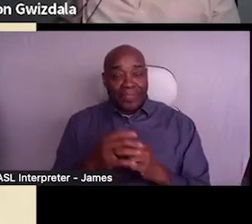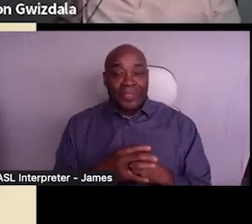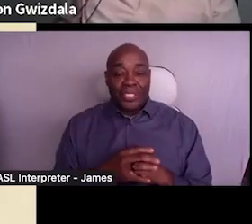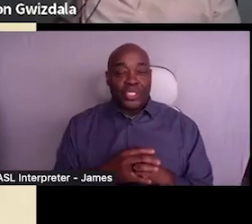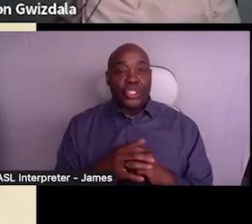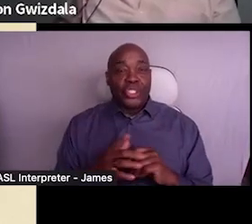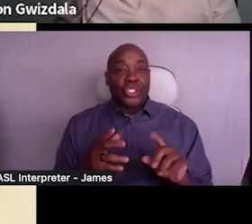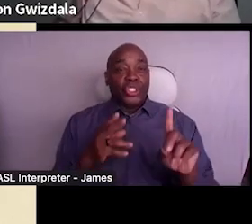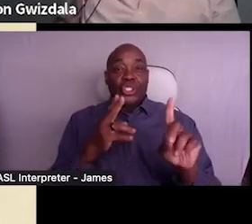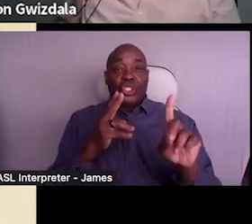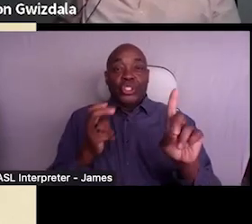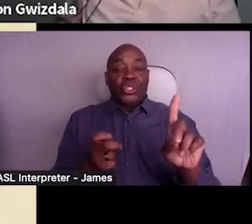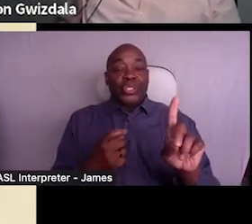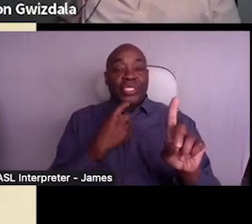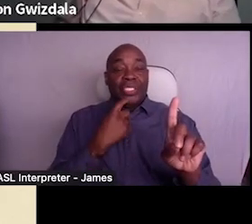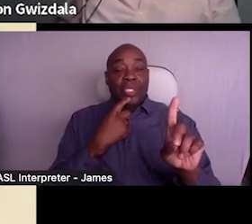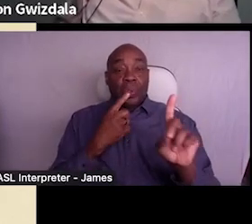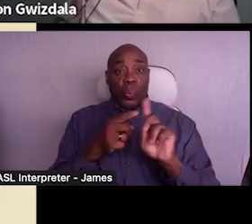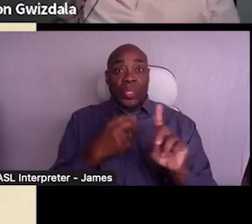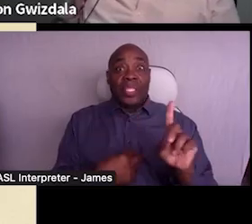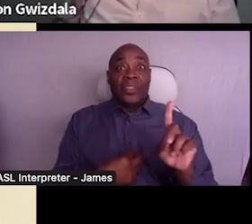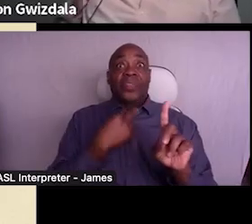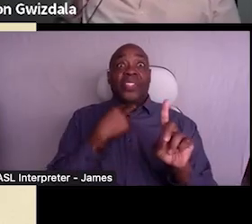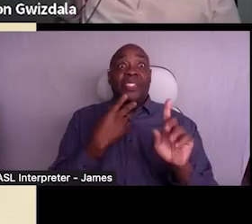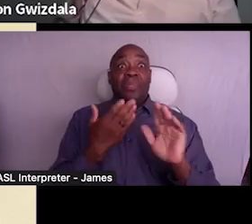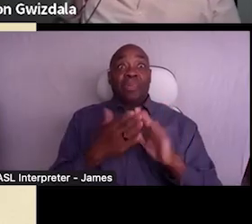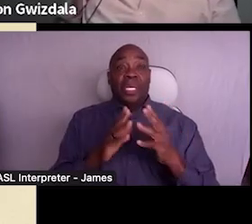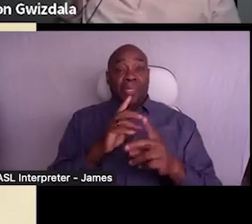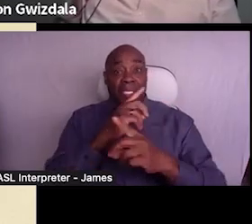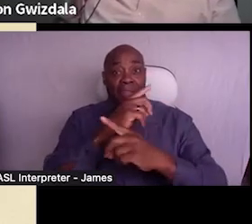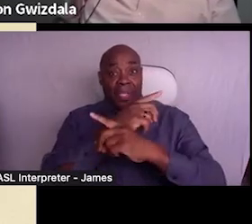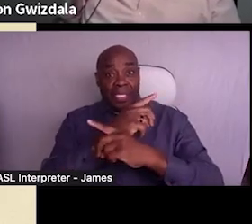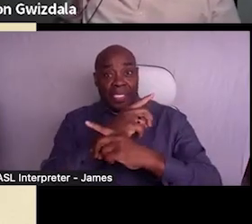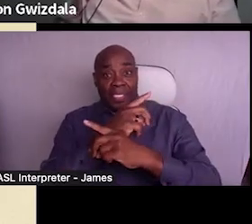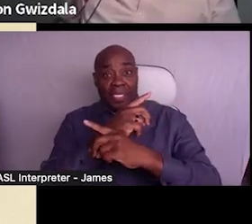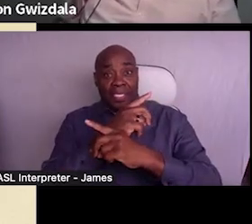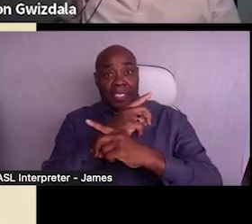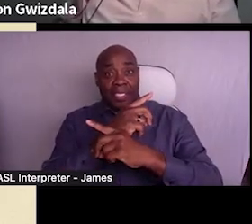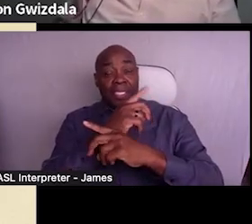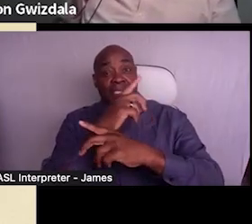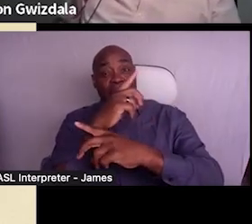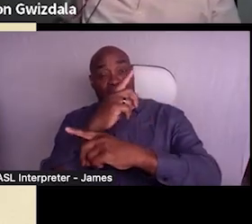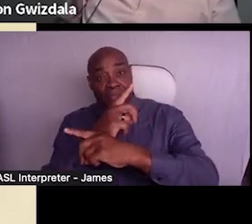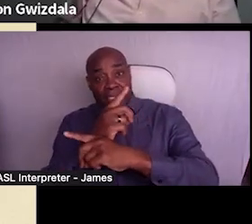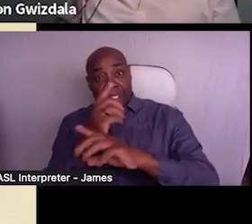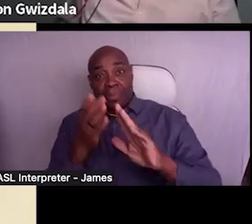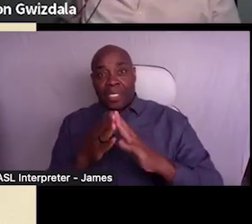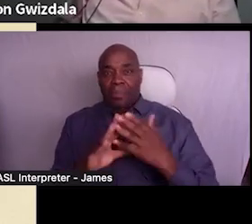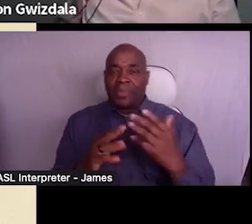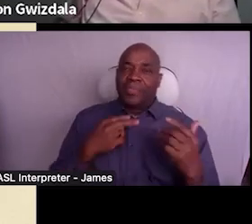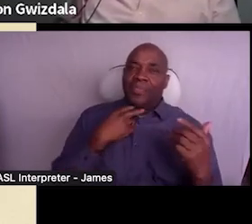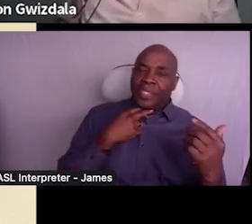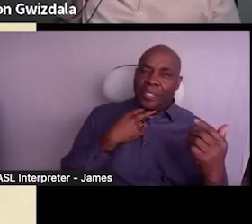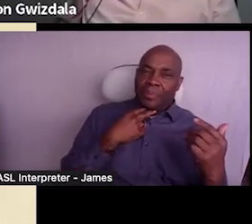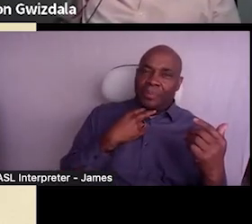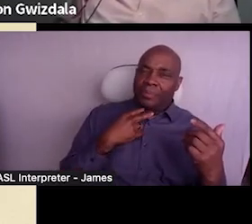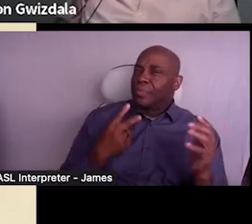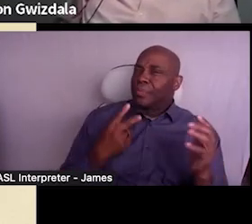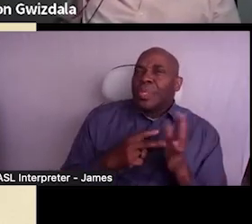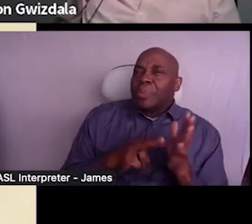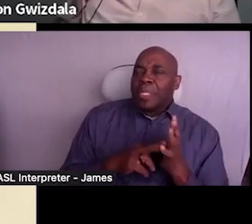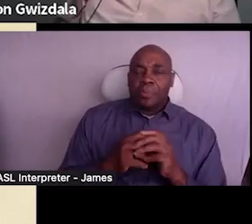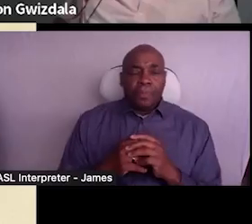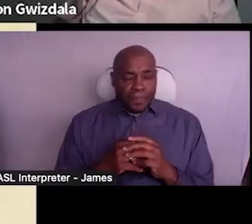when the victim becomes the defendant becomes the victim. And what that means is that many